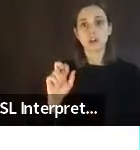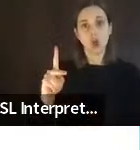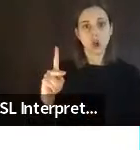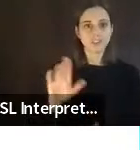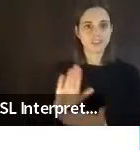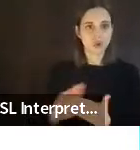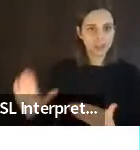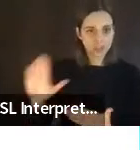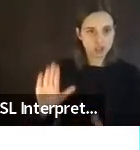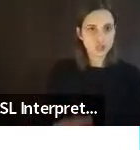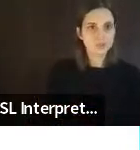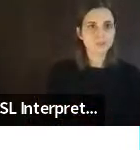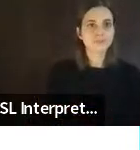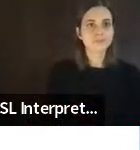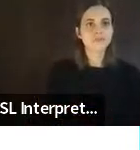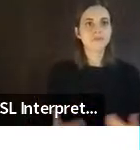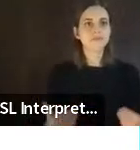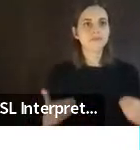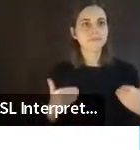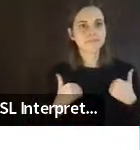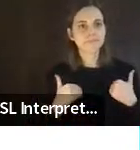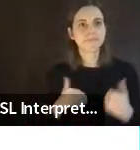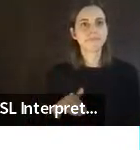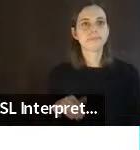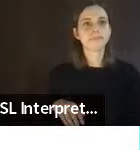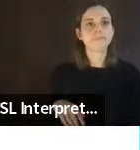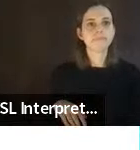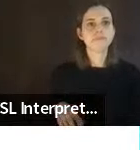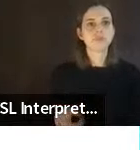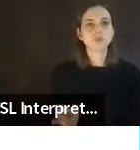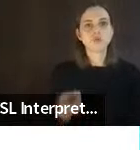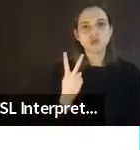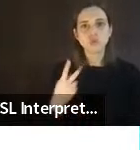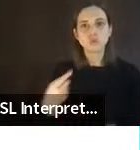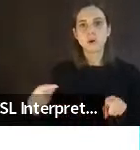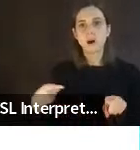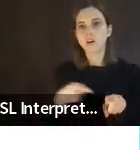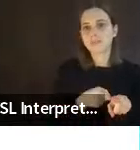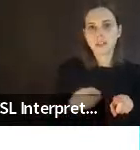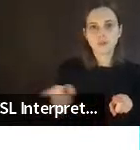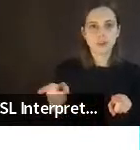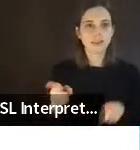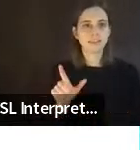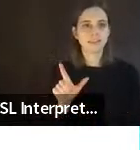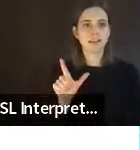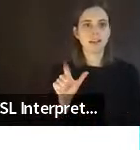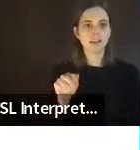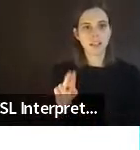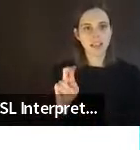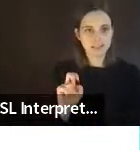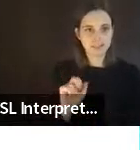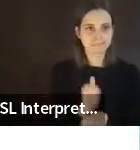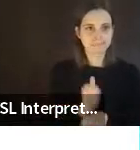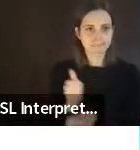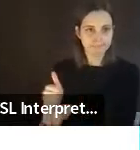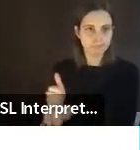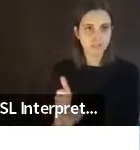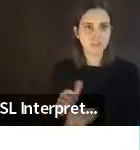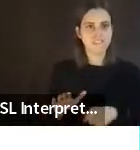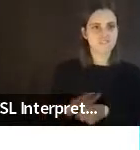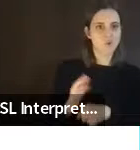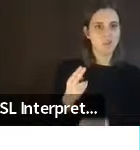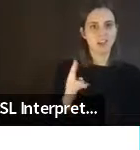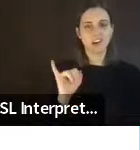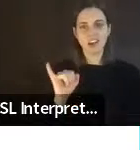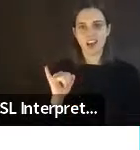full Hayden Island interchange, and we had variable toll rates were assumed as part of that modeling, with higher during the peak period and lower during the